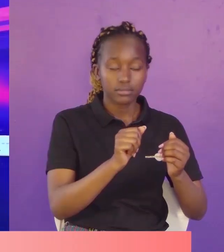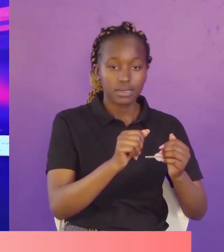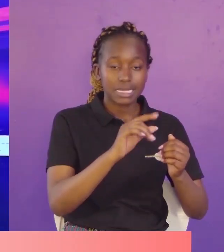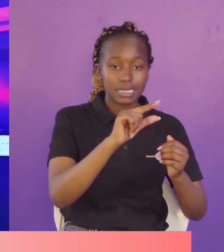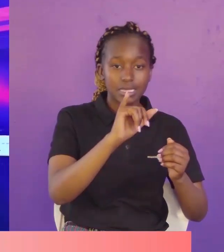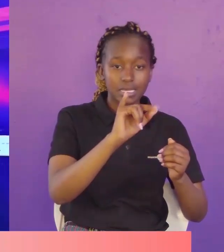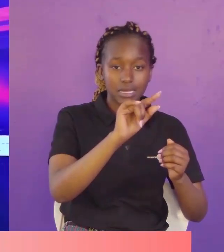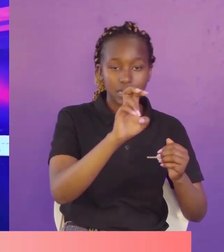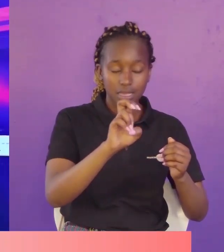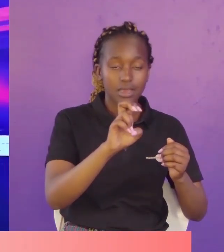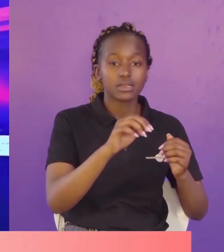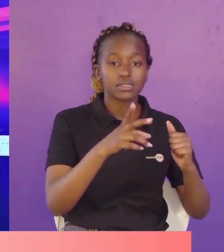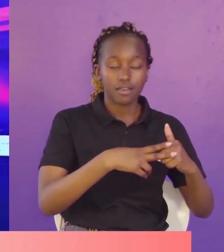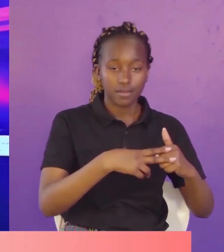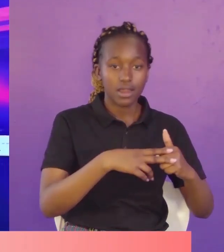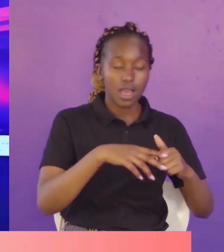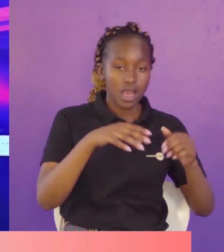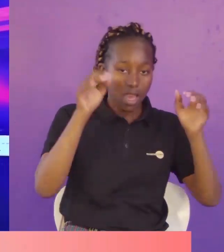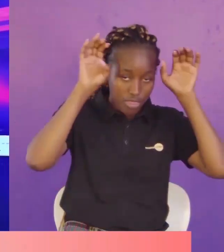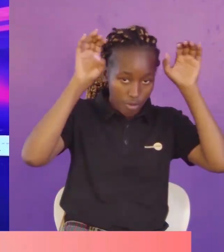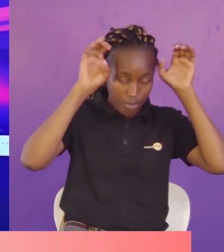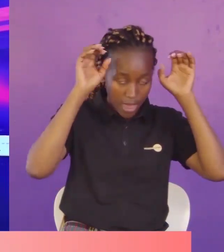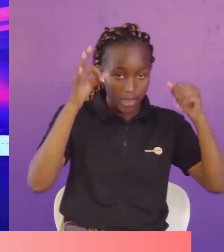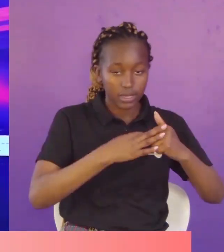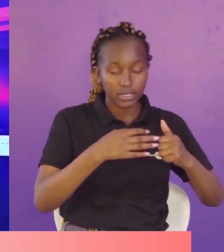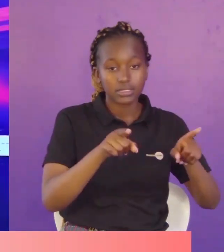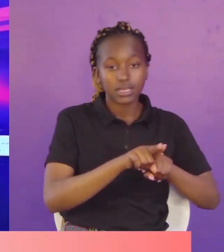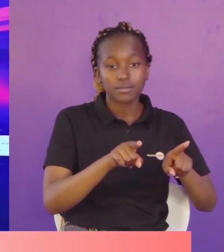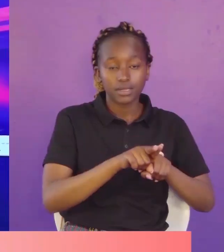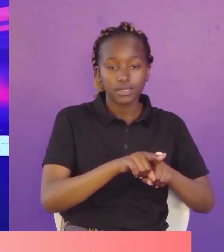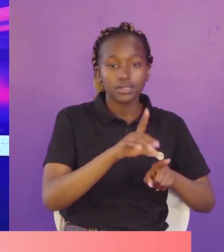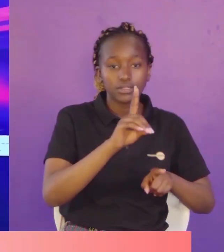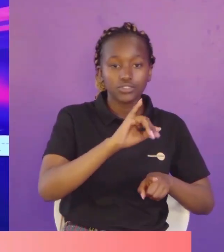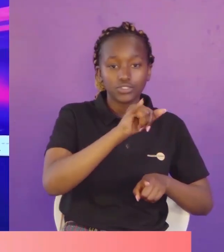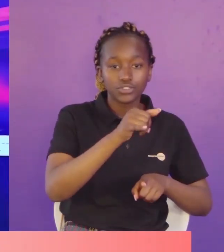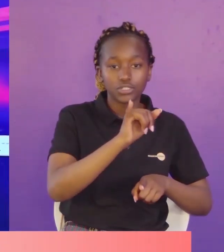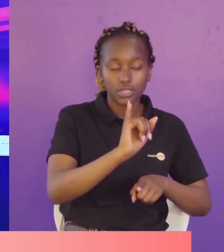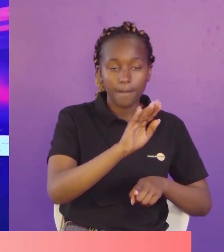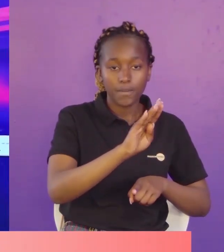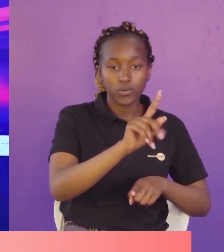points, Ethiopia 8 points, while Djibouti has 1 point. Okay.